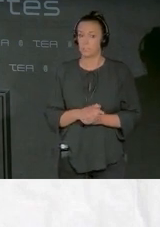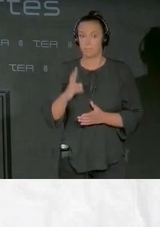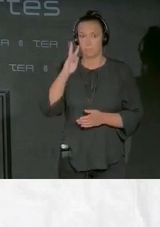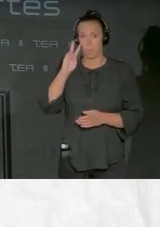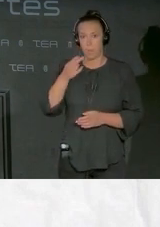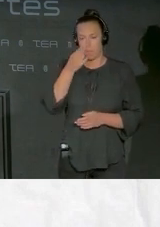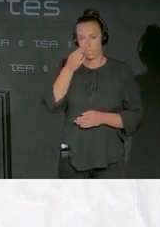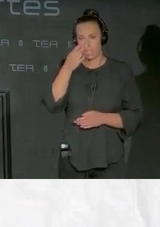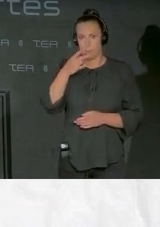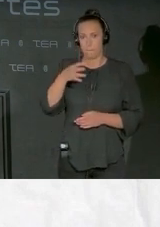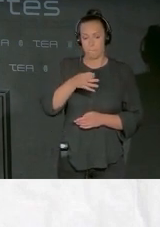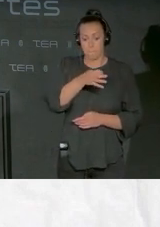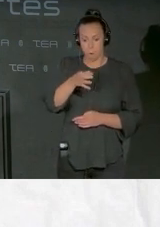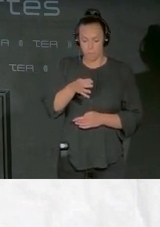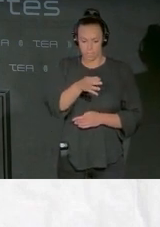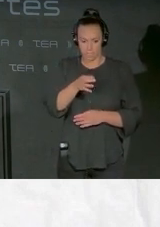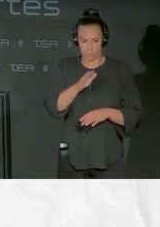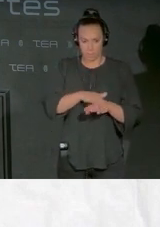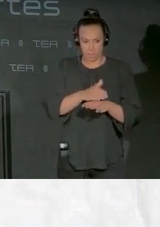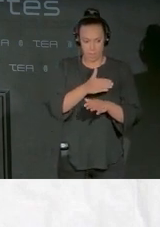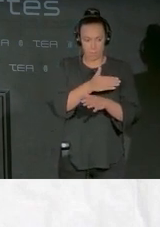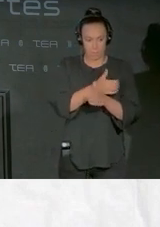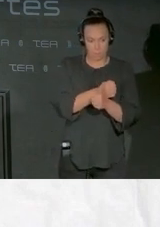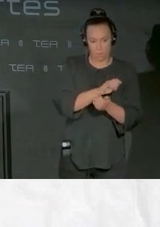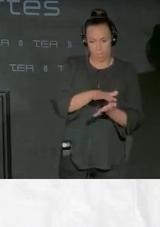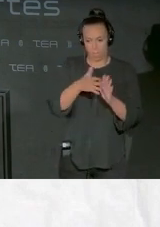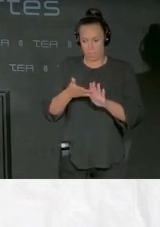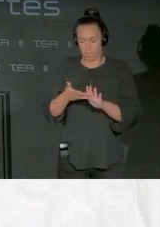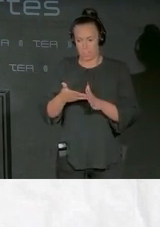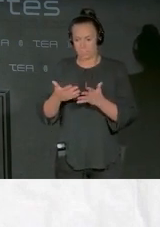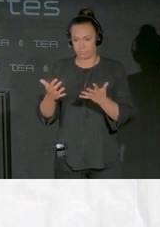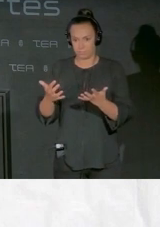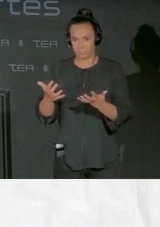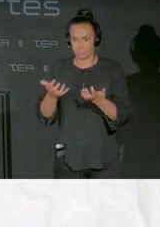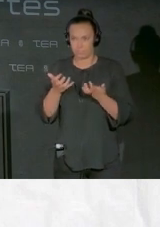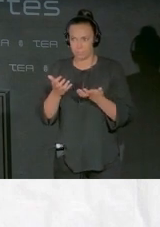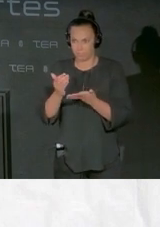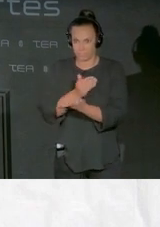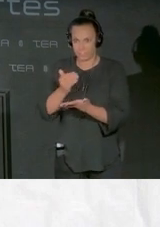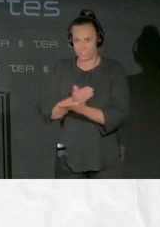Game developers are selling directly to app stores,